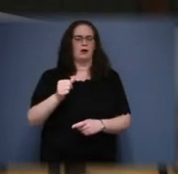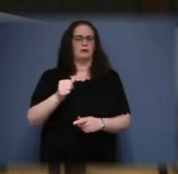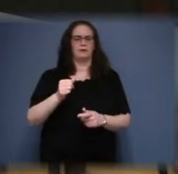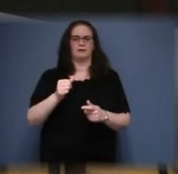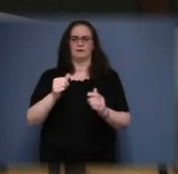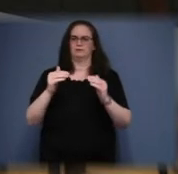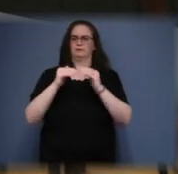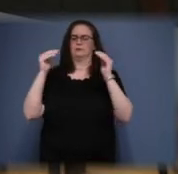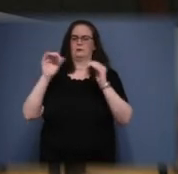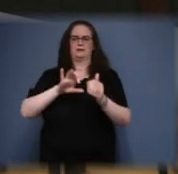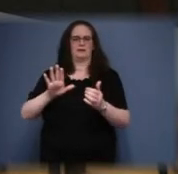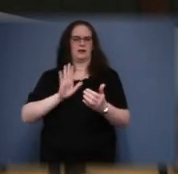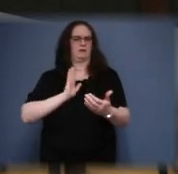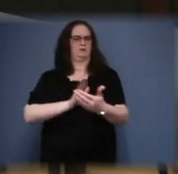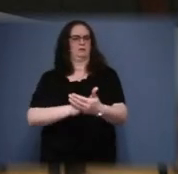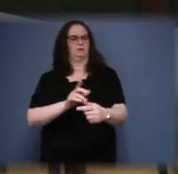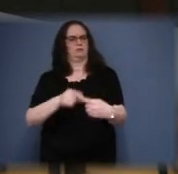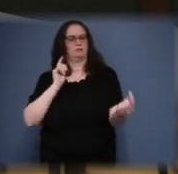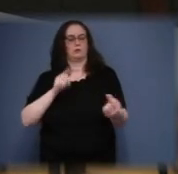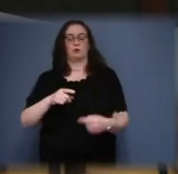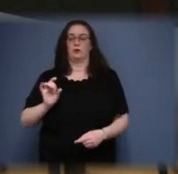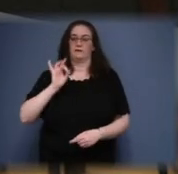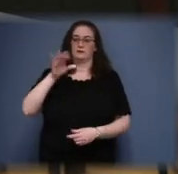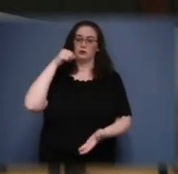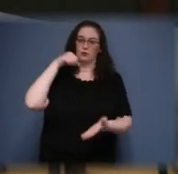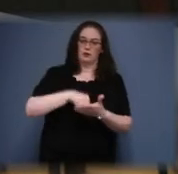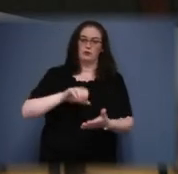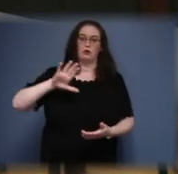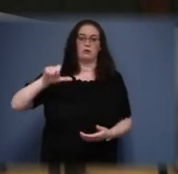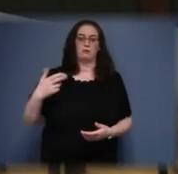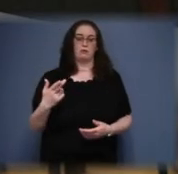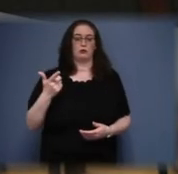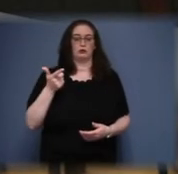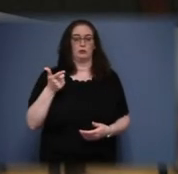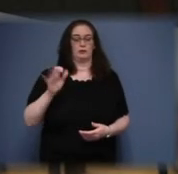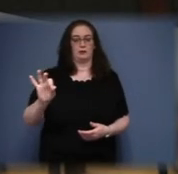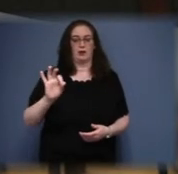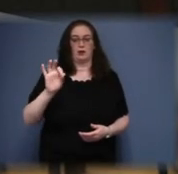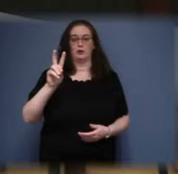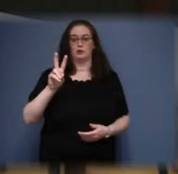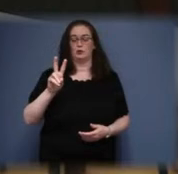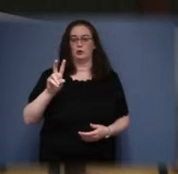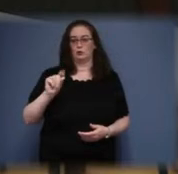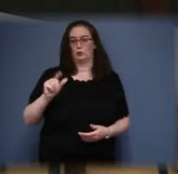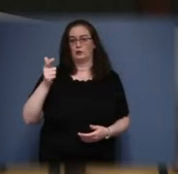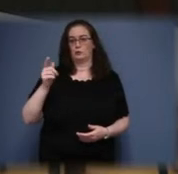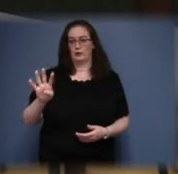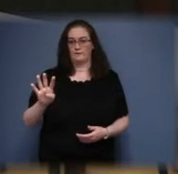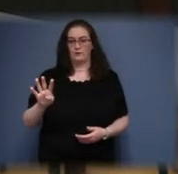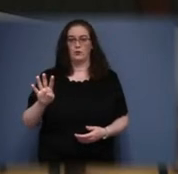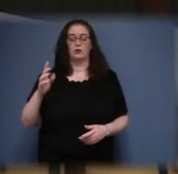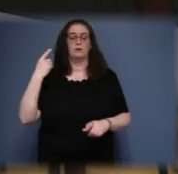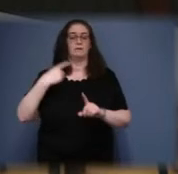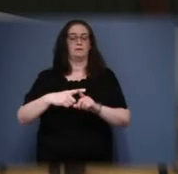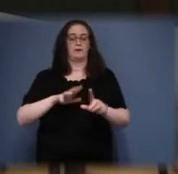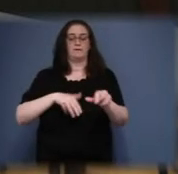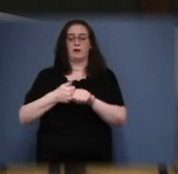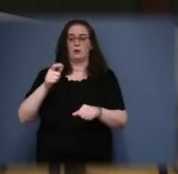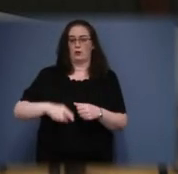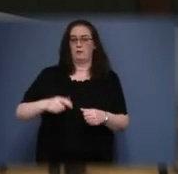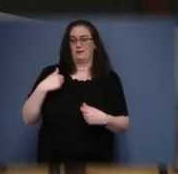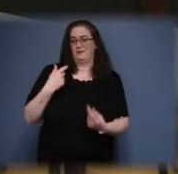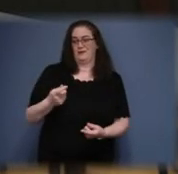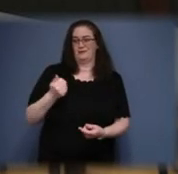from neighbors. We have sent you a letter on March 29, 2024, along with a follow-up in the last